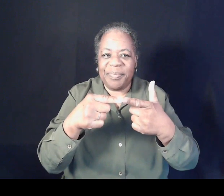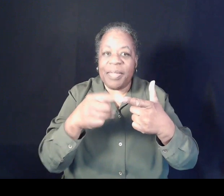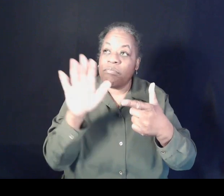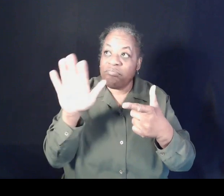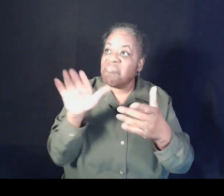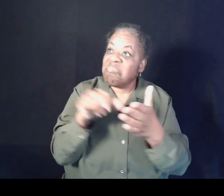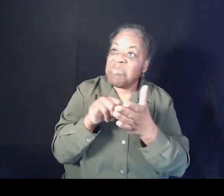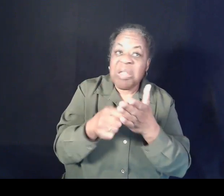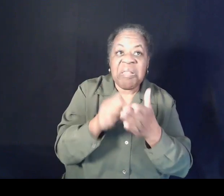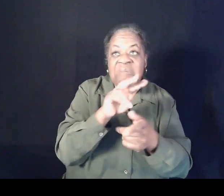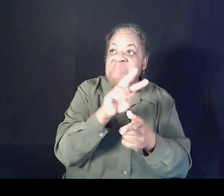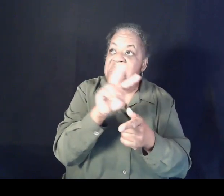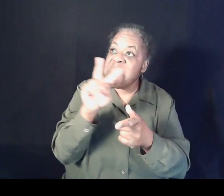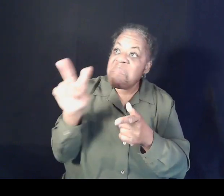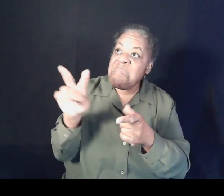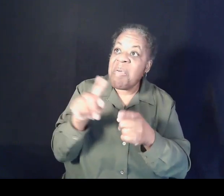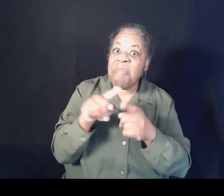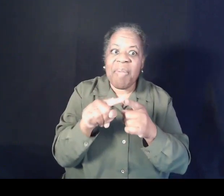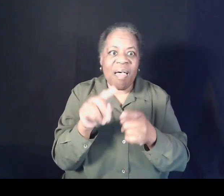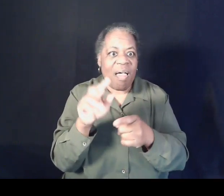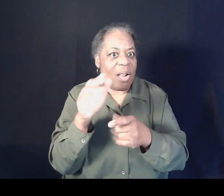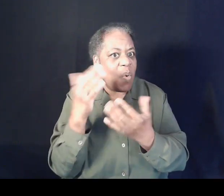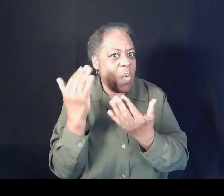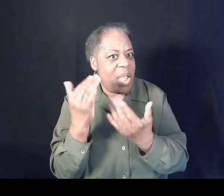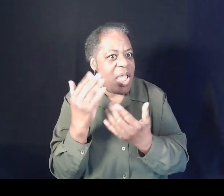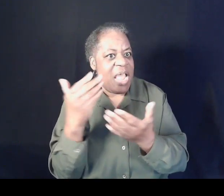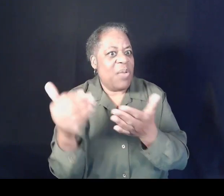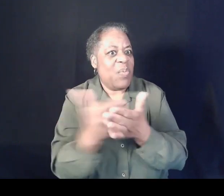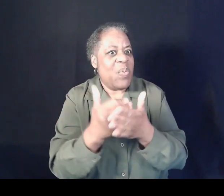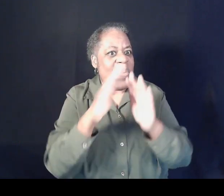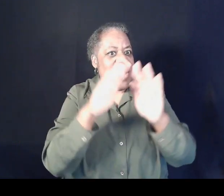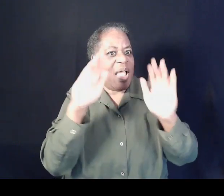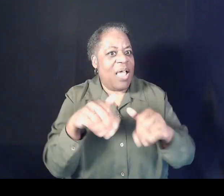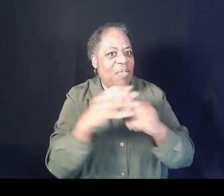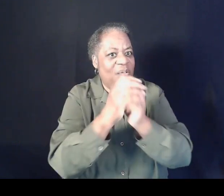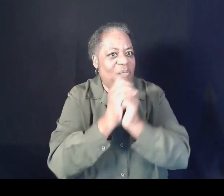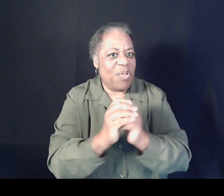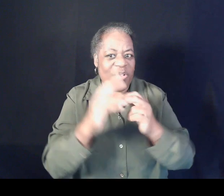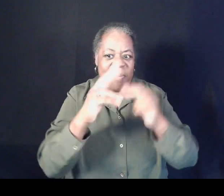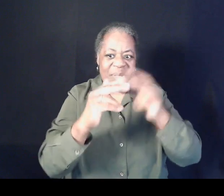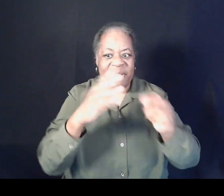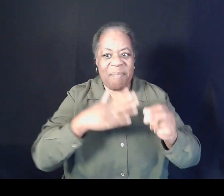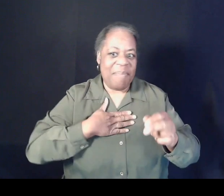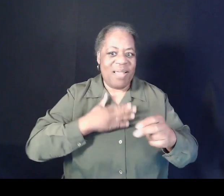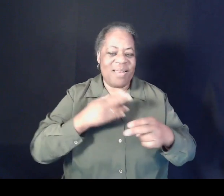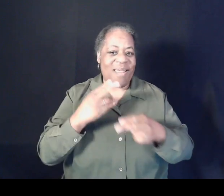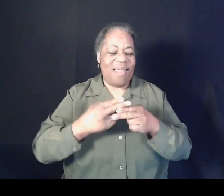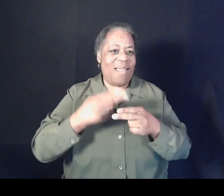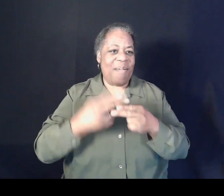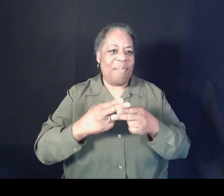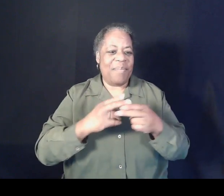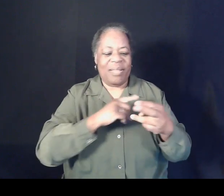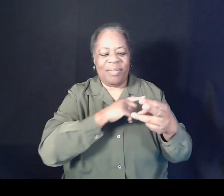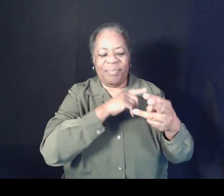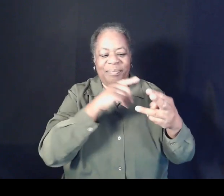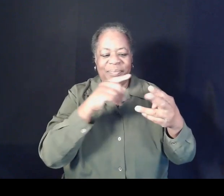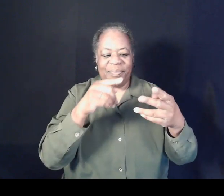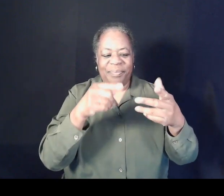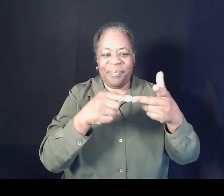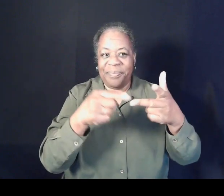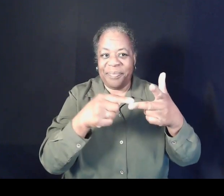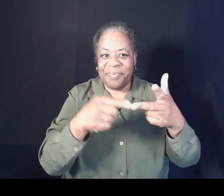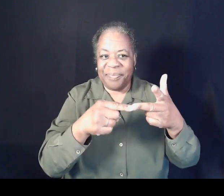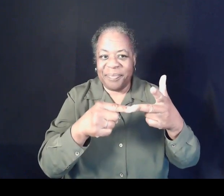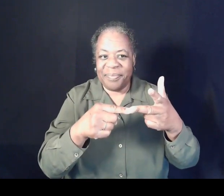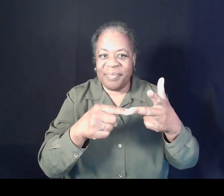impressive, wait until you see the new houses of worship that will be built in my name." Or C, "Take